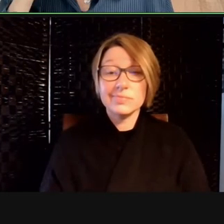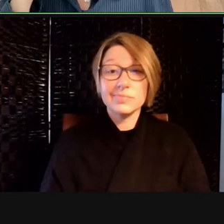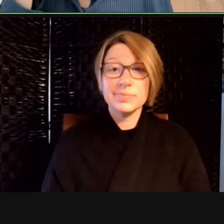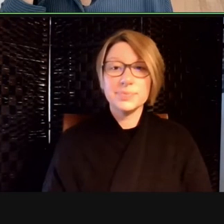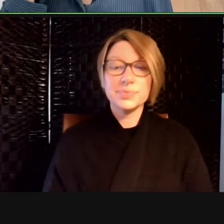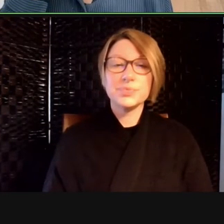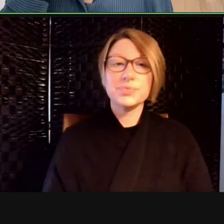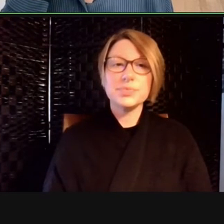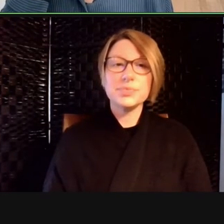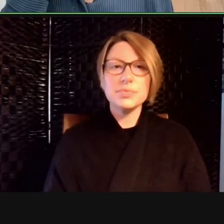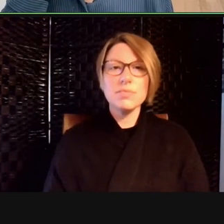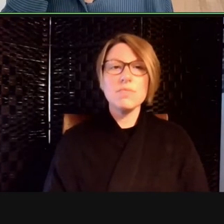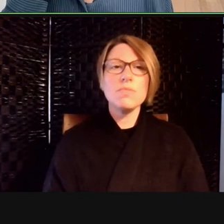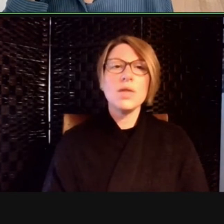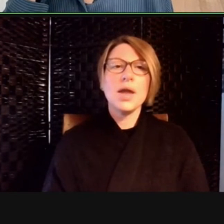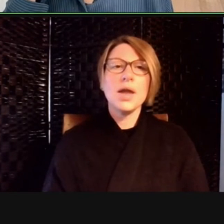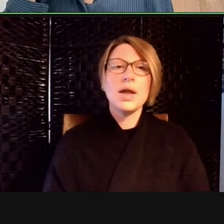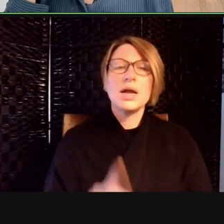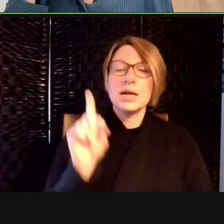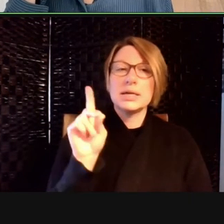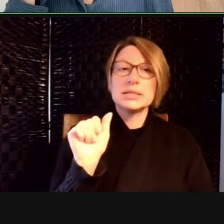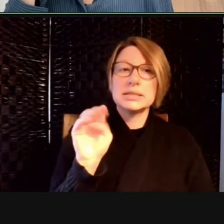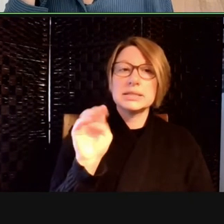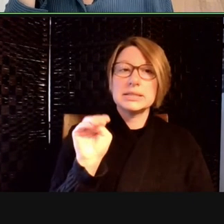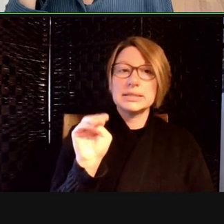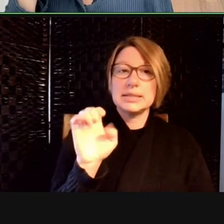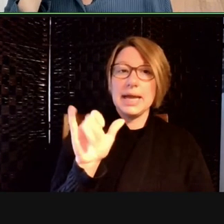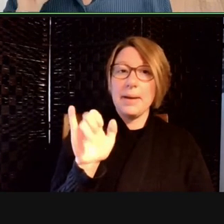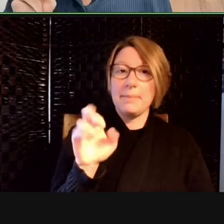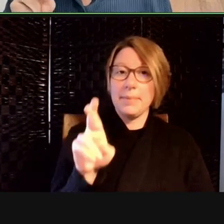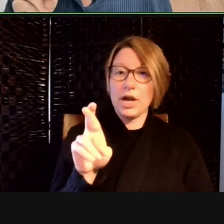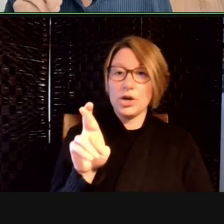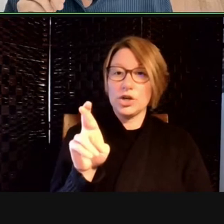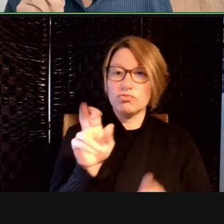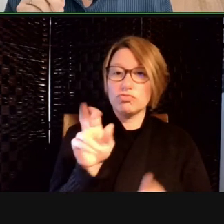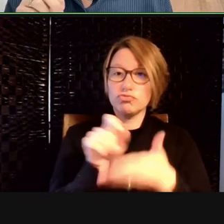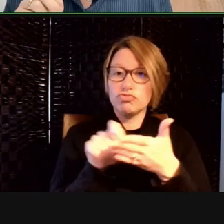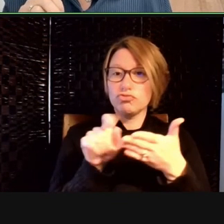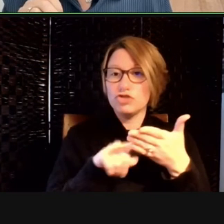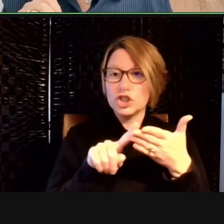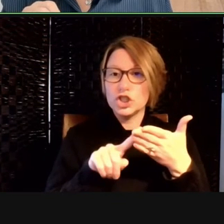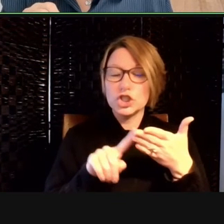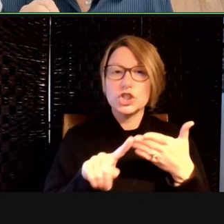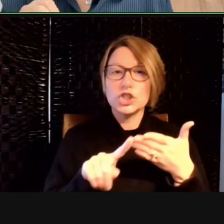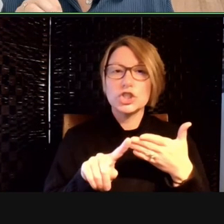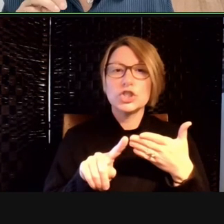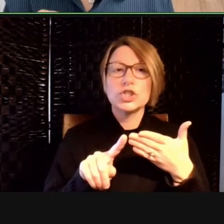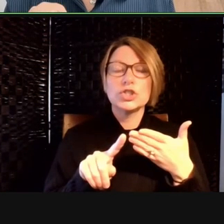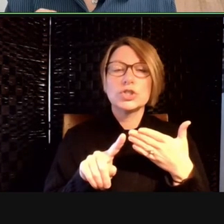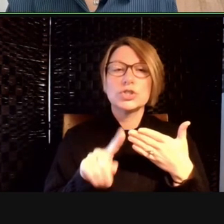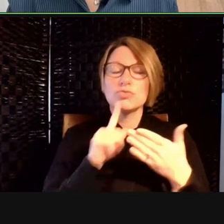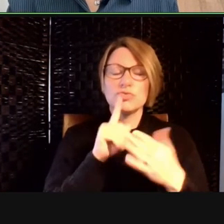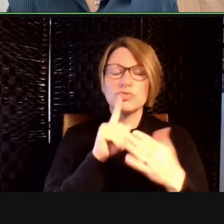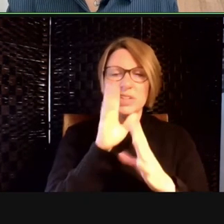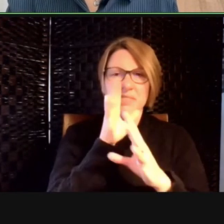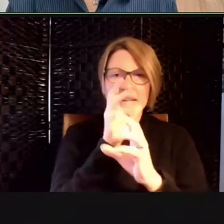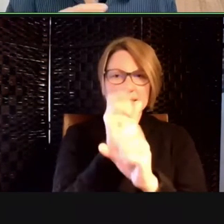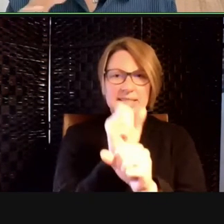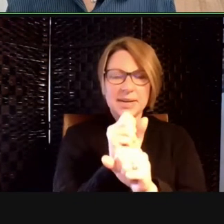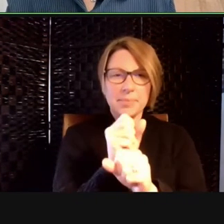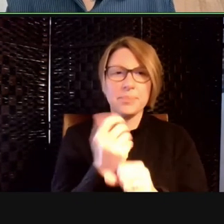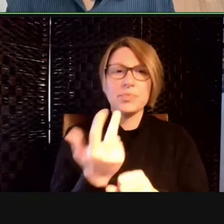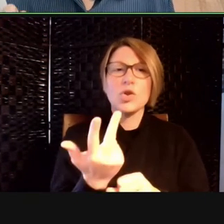So the focus on autism. So Dan Meyer did research, and what he found, and I think this is really fascinating, that there's 3 areas